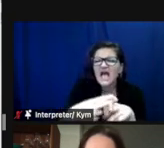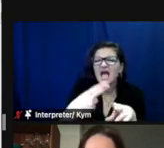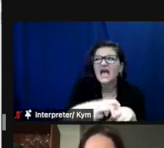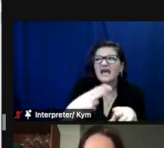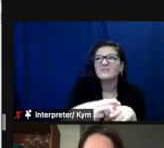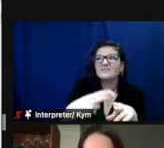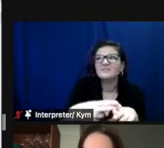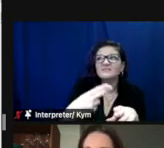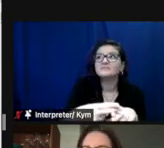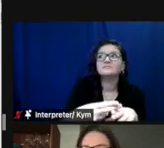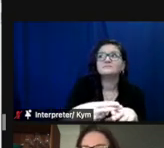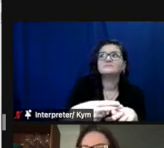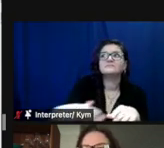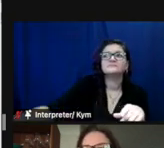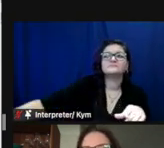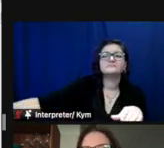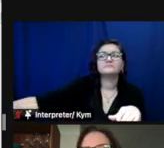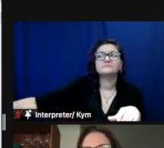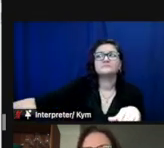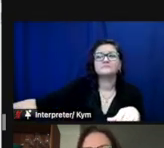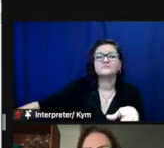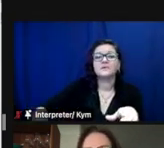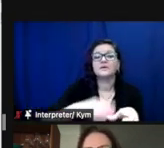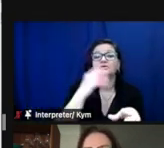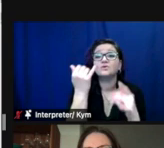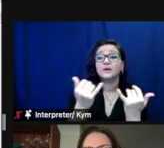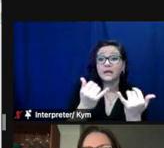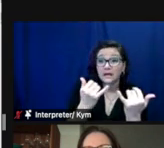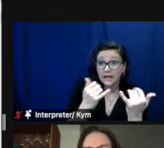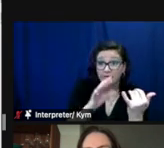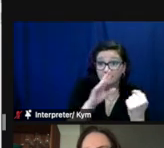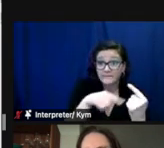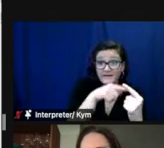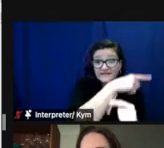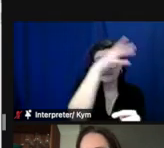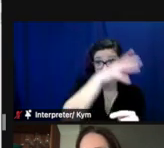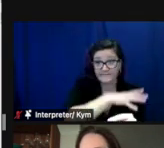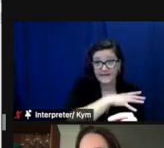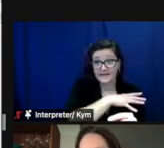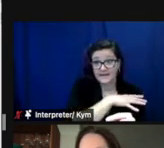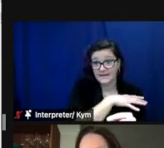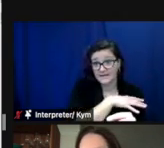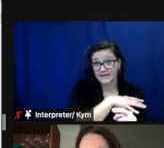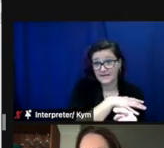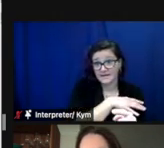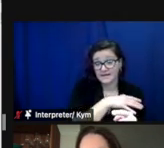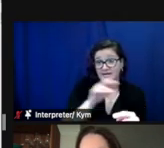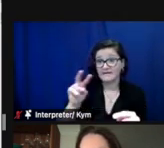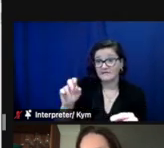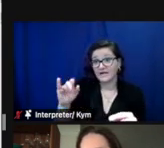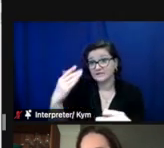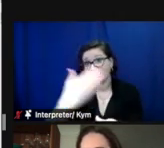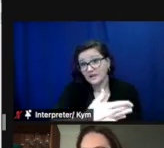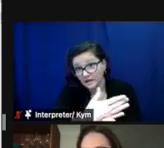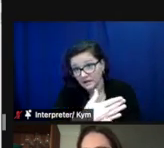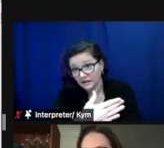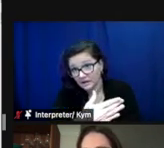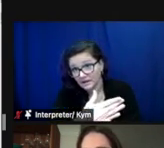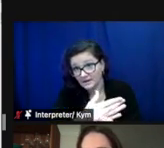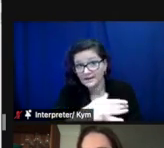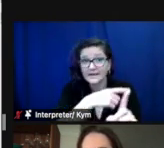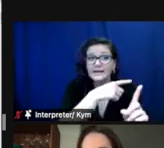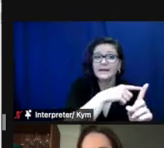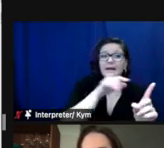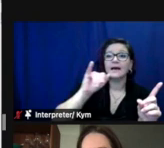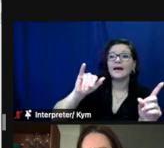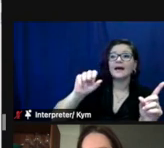The man. Okay, so this, well, let's talk about what this gentleman. So this is Isaac Hopper. Can we get back to the... He was a Quaker. Does anyone